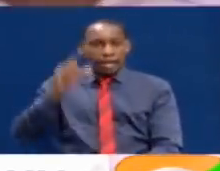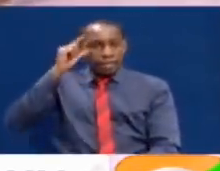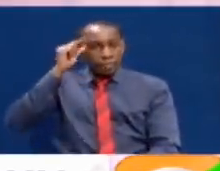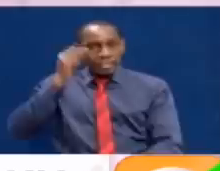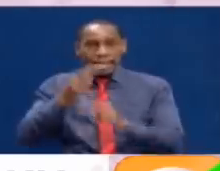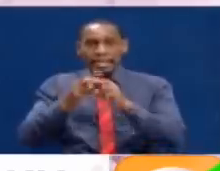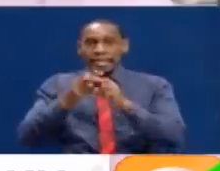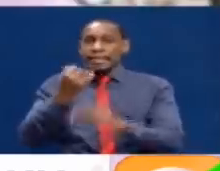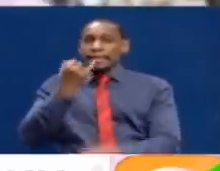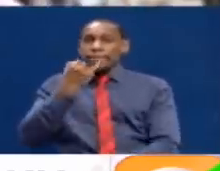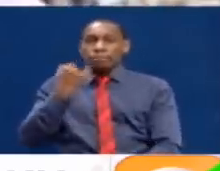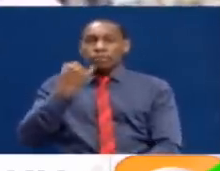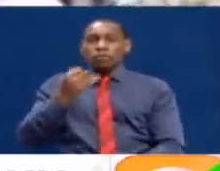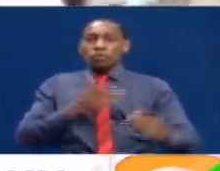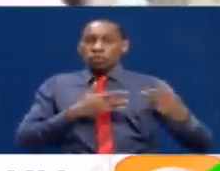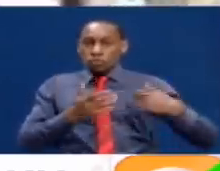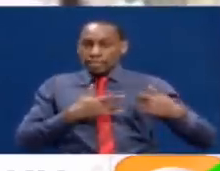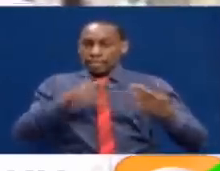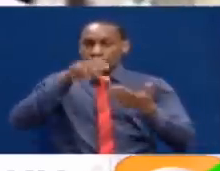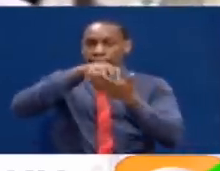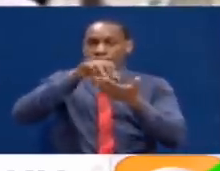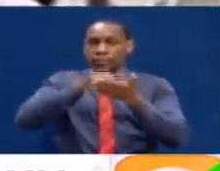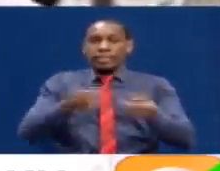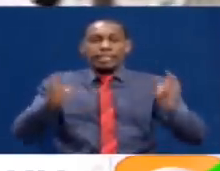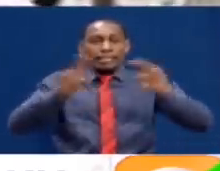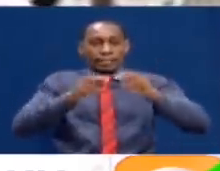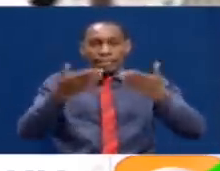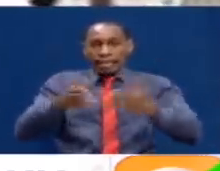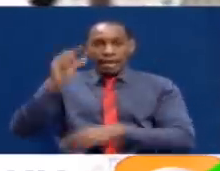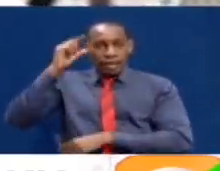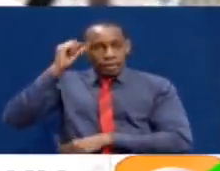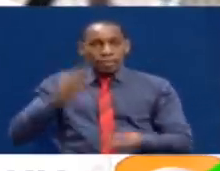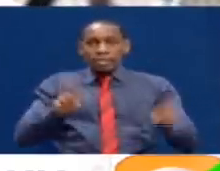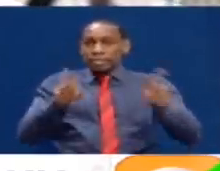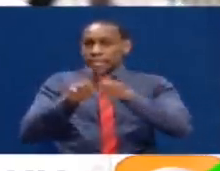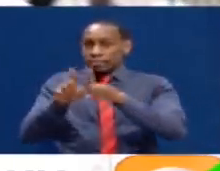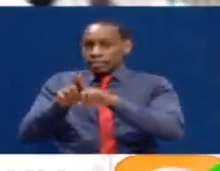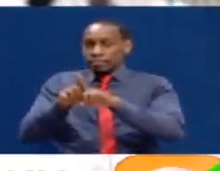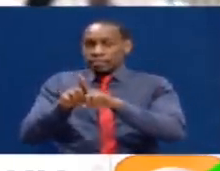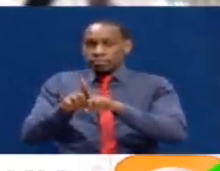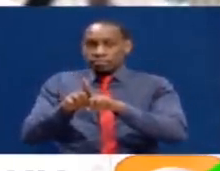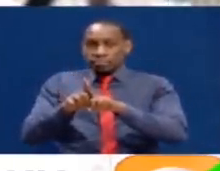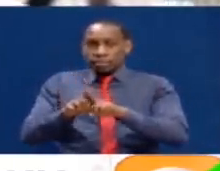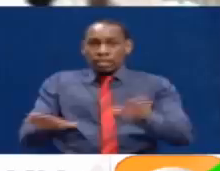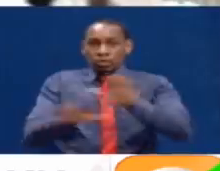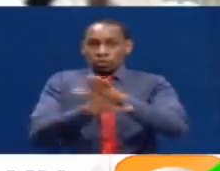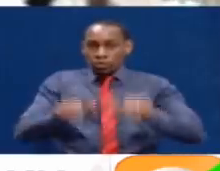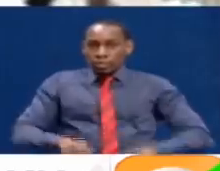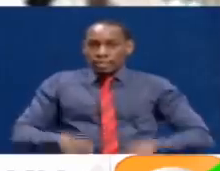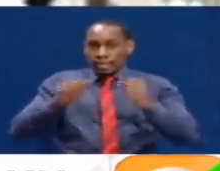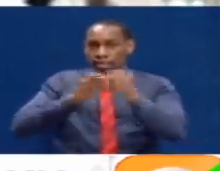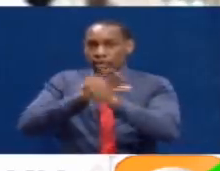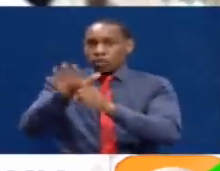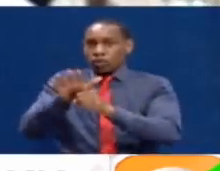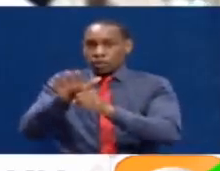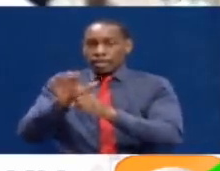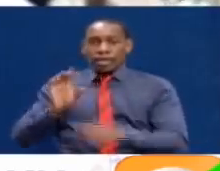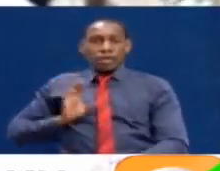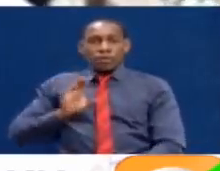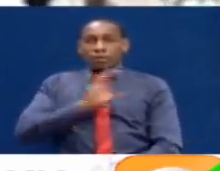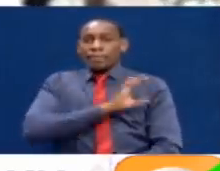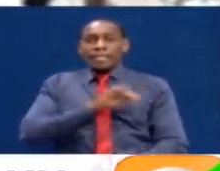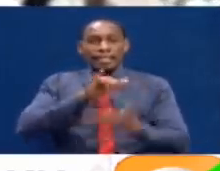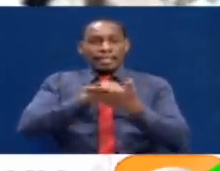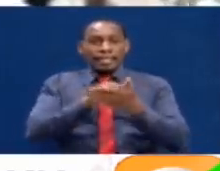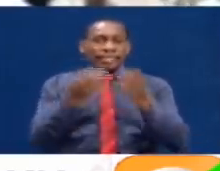Mombasa, Ali Hassan Joho, with regard to the situation that is happening here in Mombasa, and also his co-chair in terms of the COVID-19 the committee